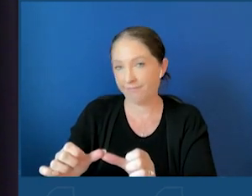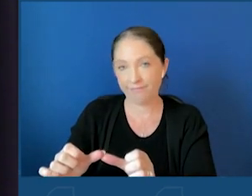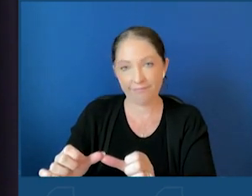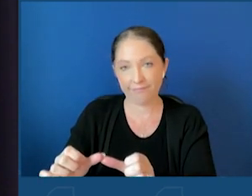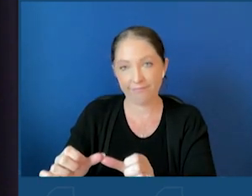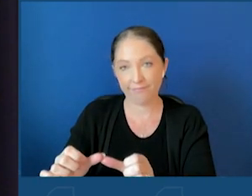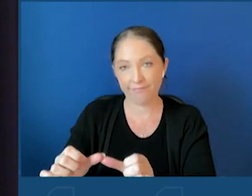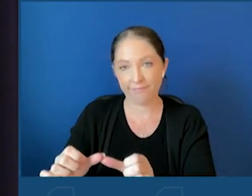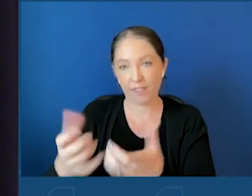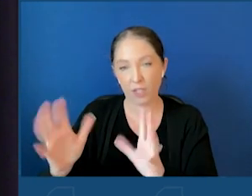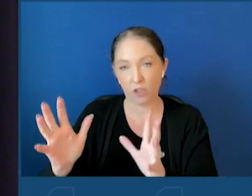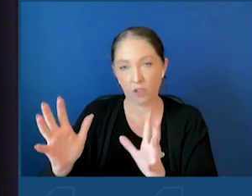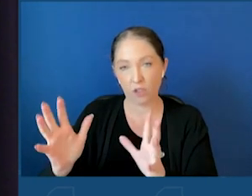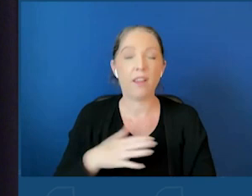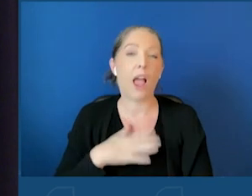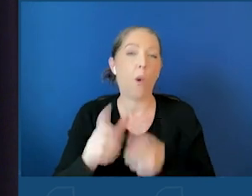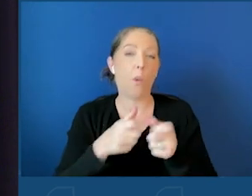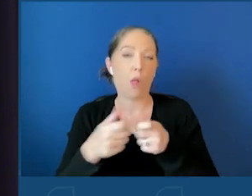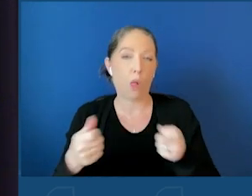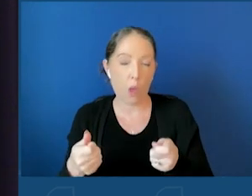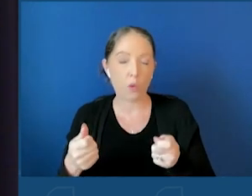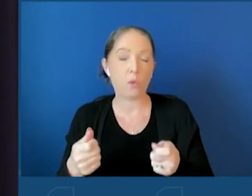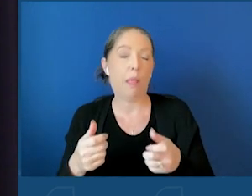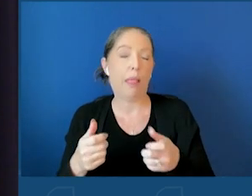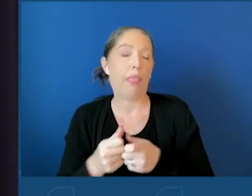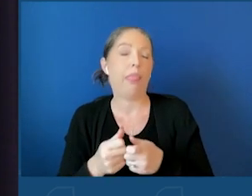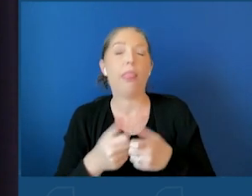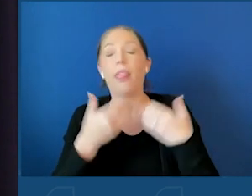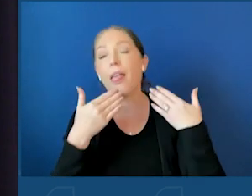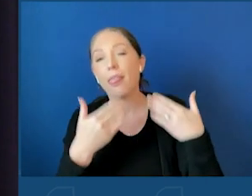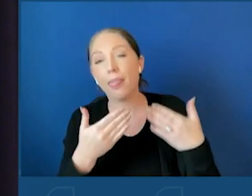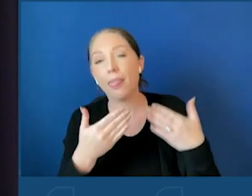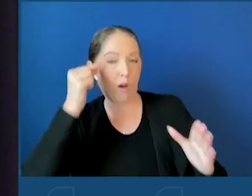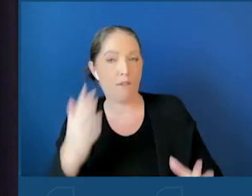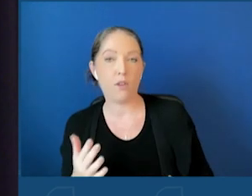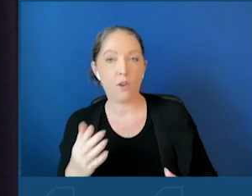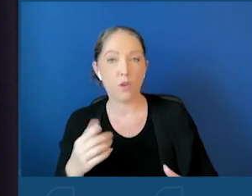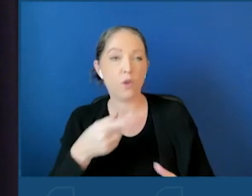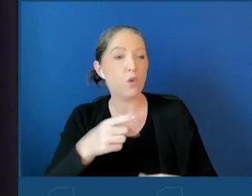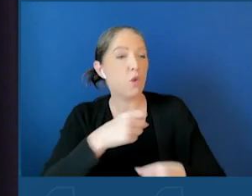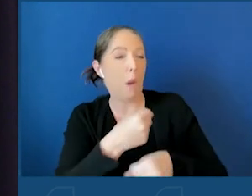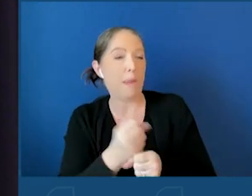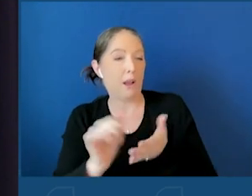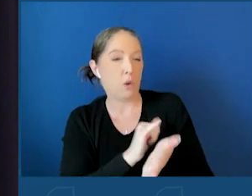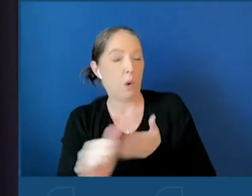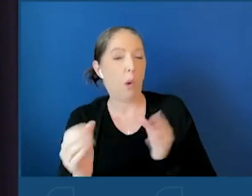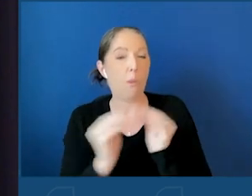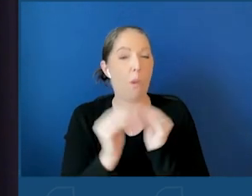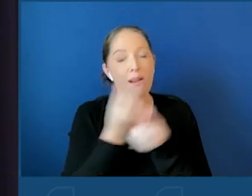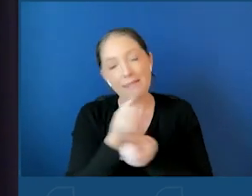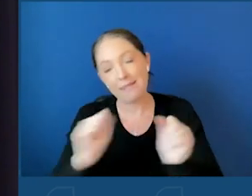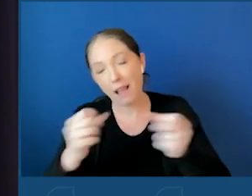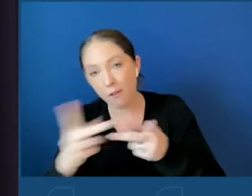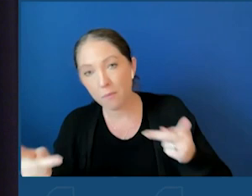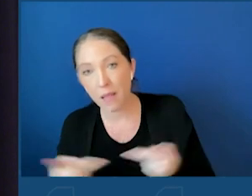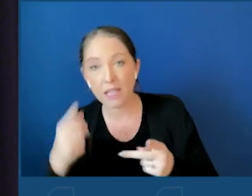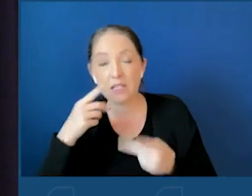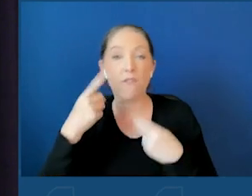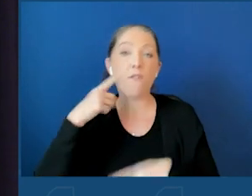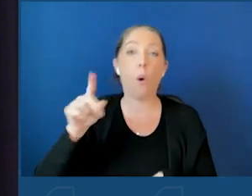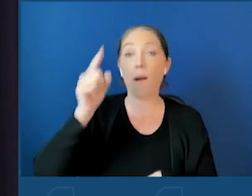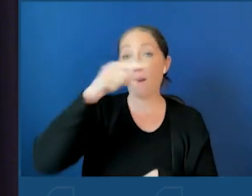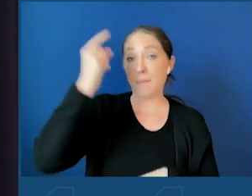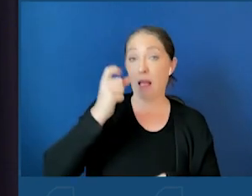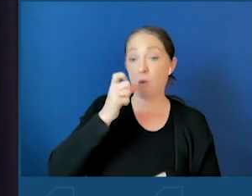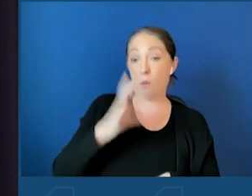saying thank you to Governor Hochul. You are making New York a safer place to give birth for Black women like me and for women all across New